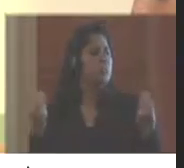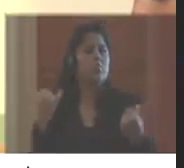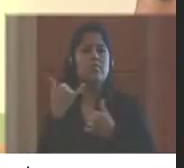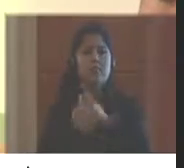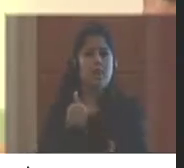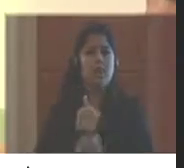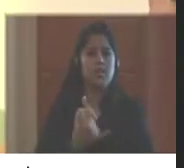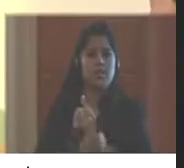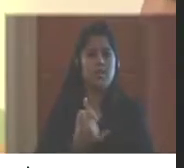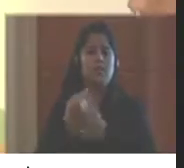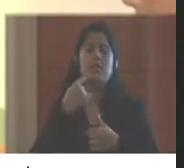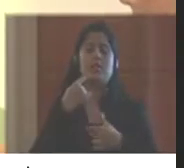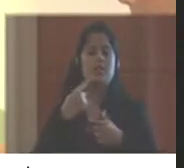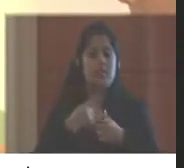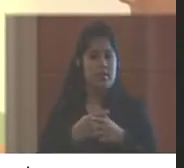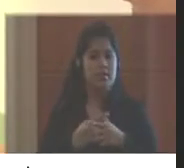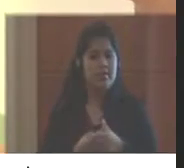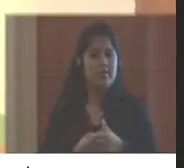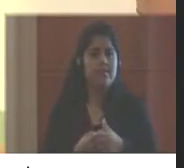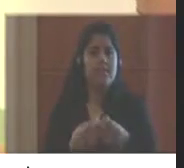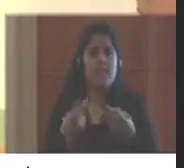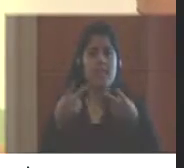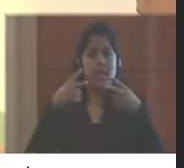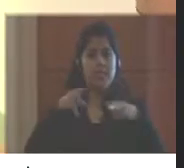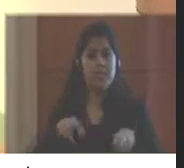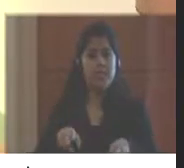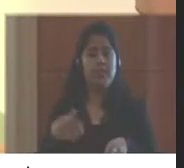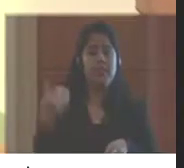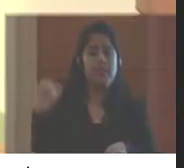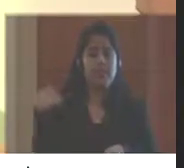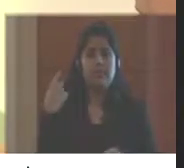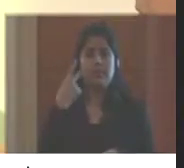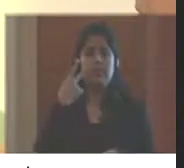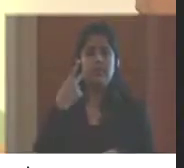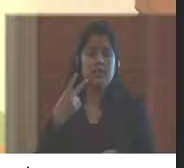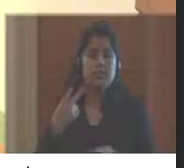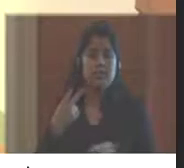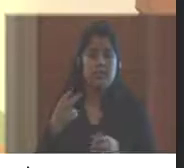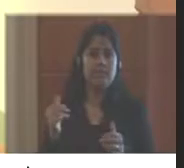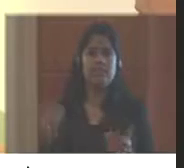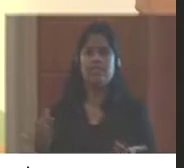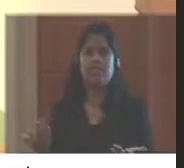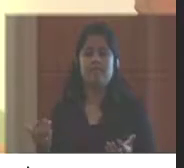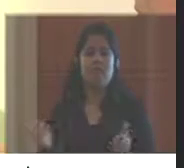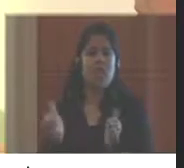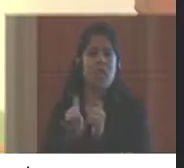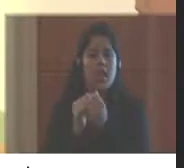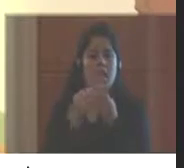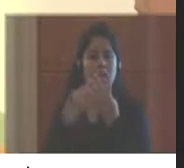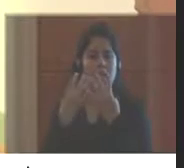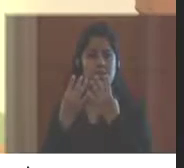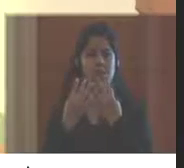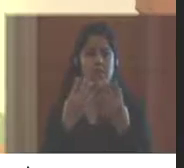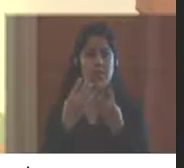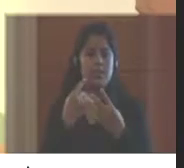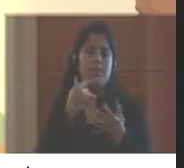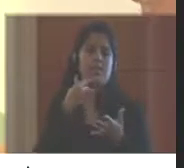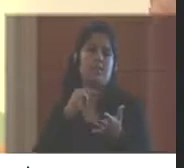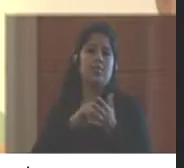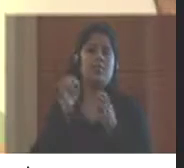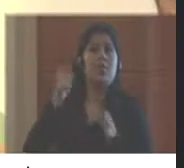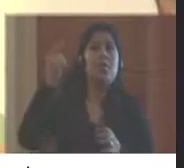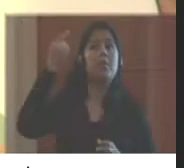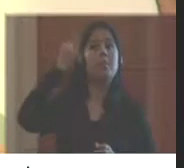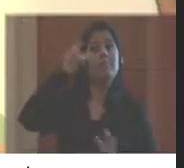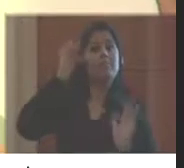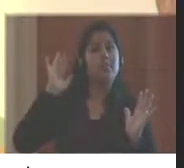the transversibilidad, there are already, if you think about environmental legislation, in many